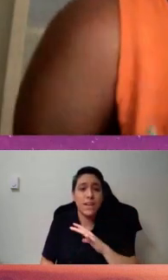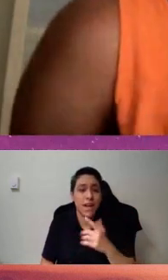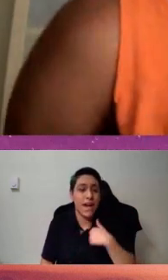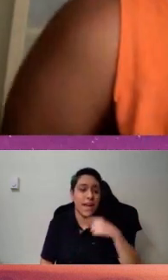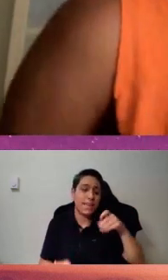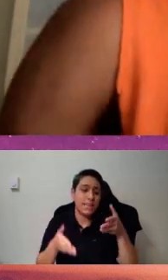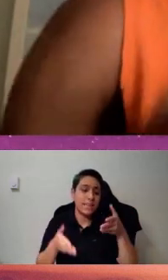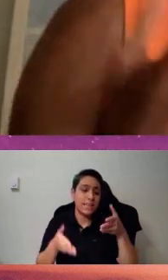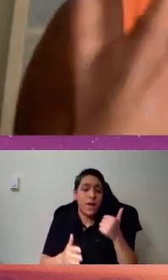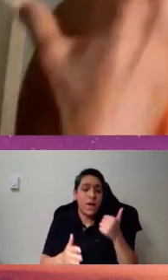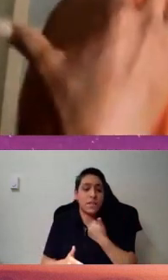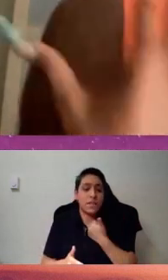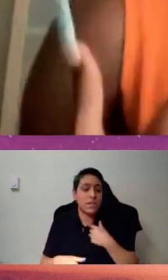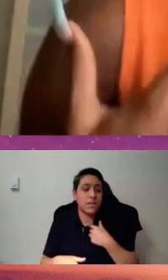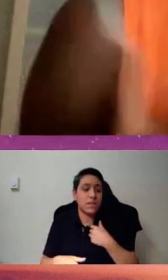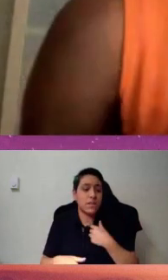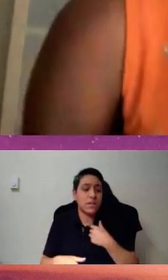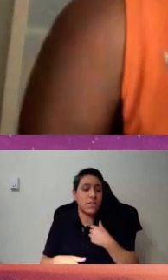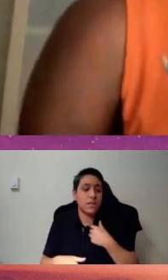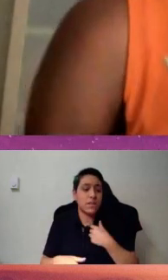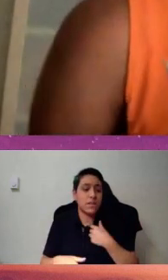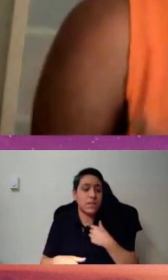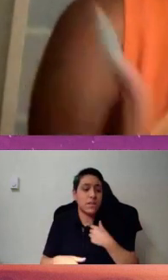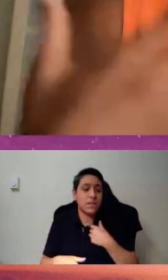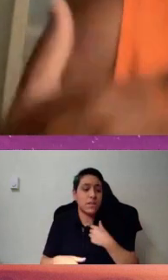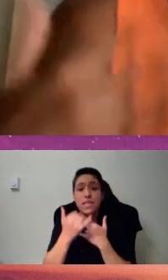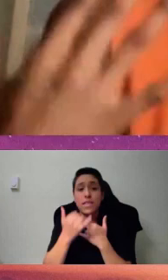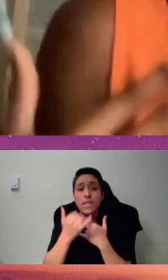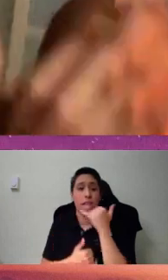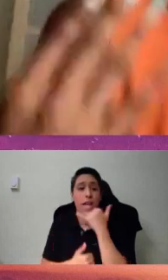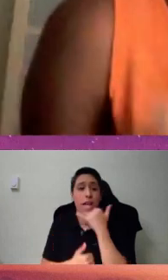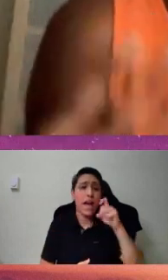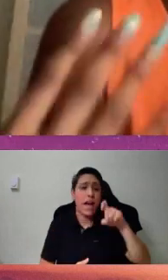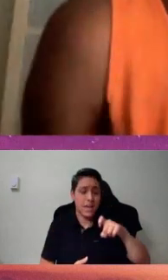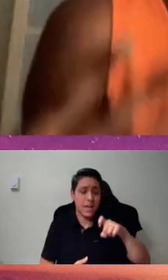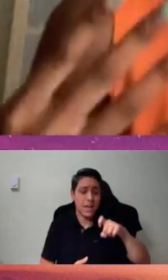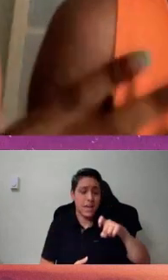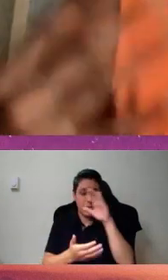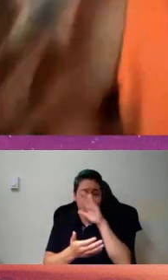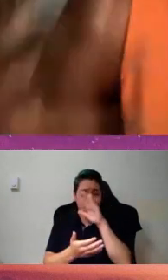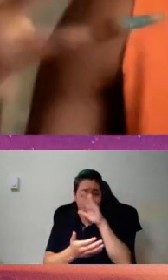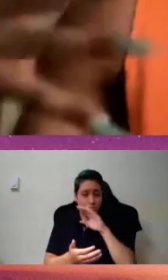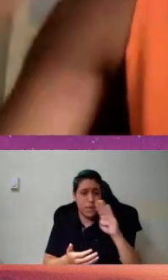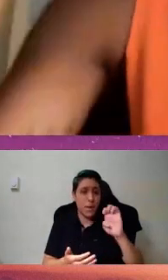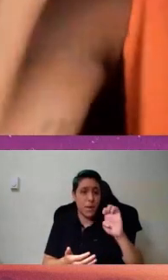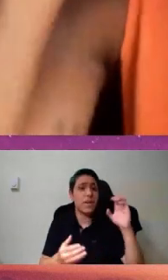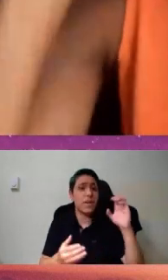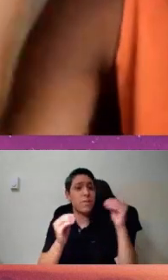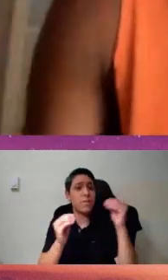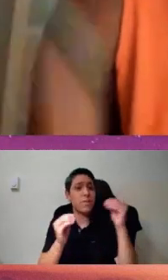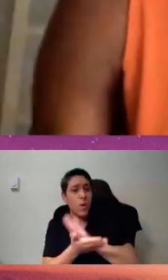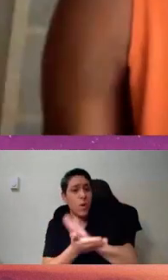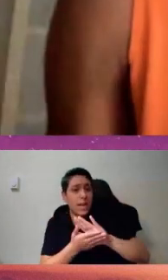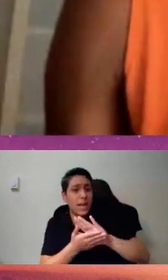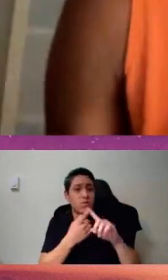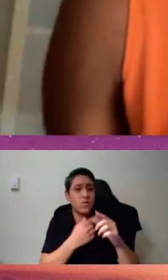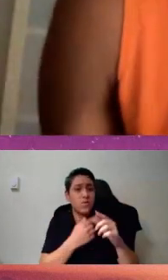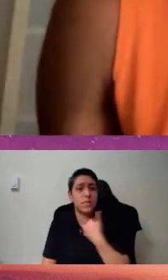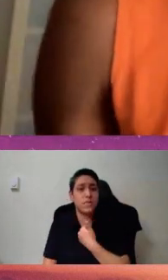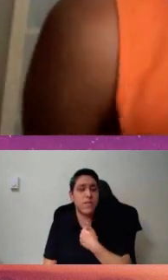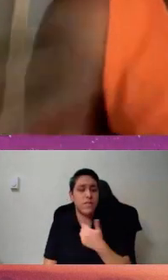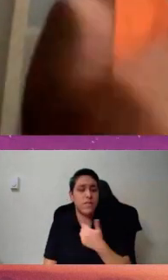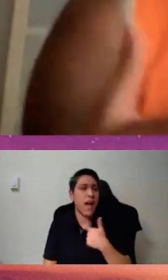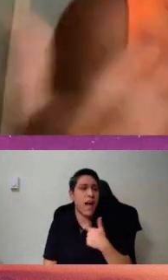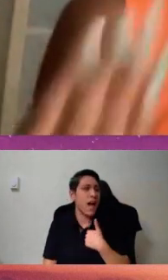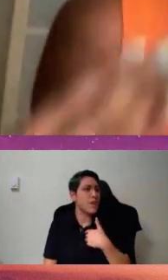and really just being nice to myself, like, you know, just treating myself like you know, I give people pep talks all the time,